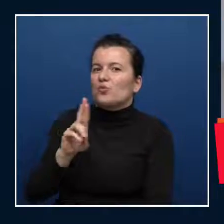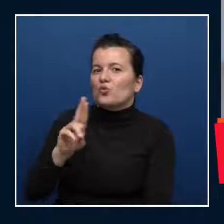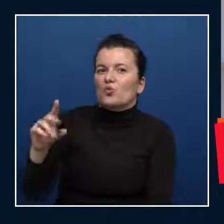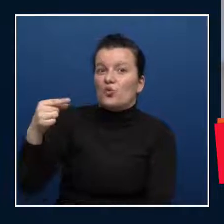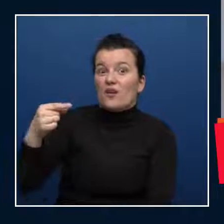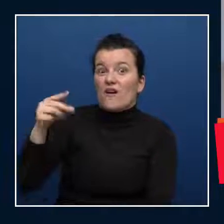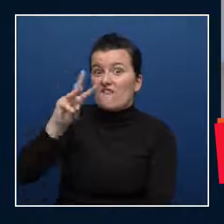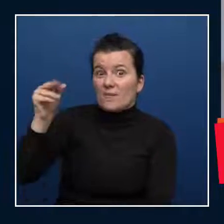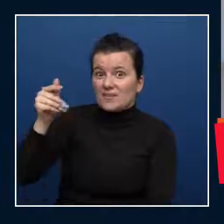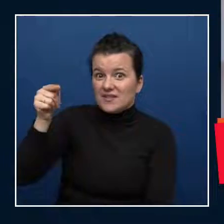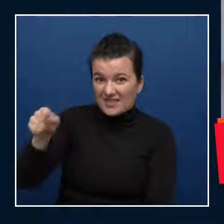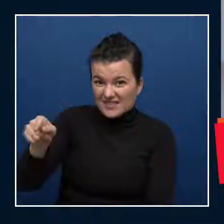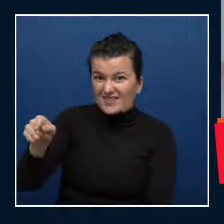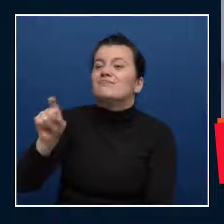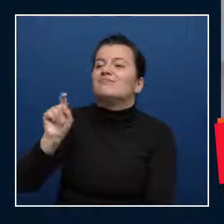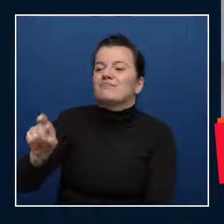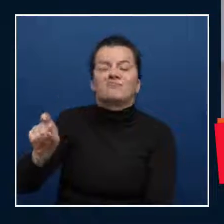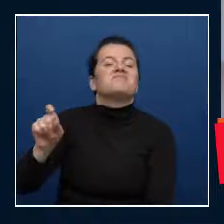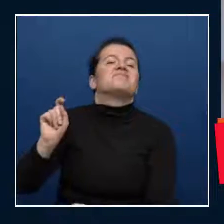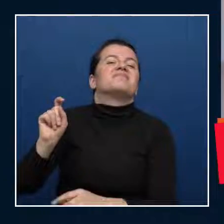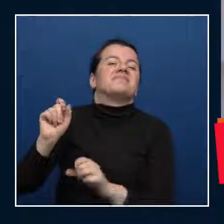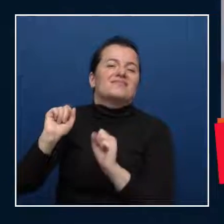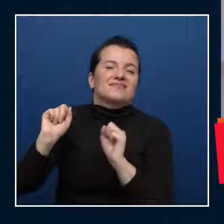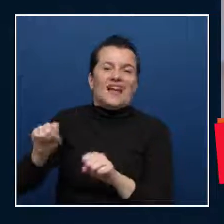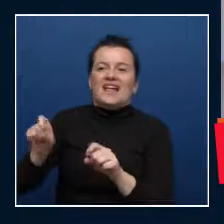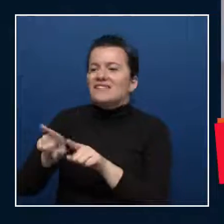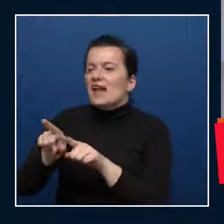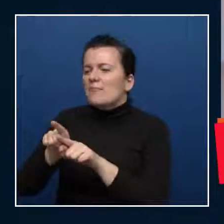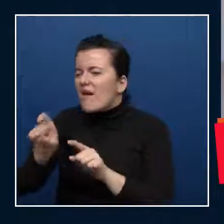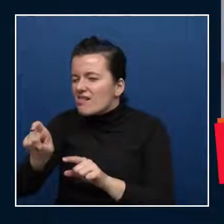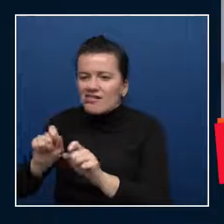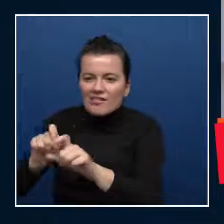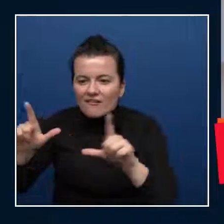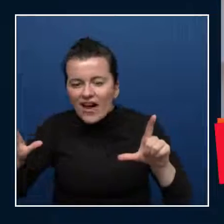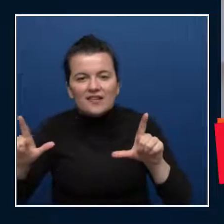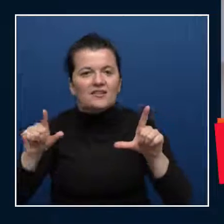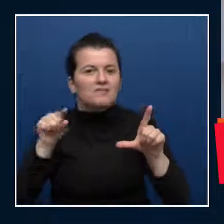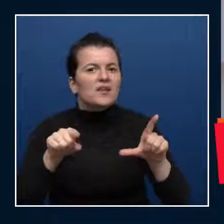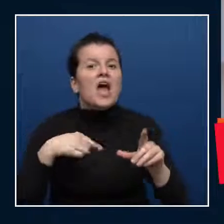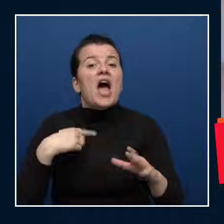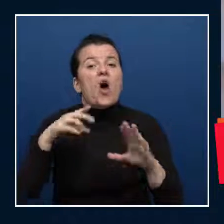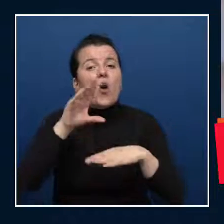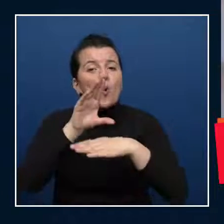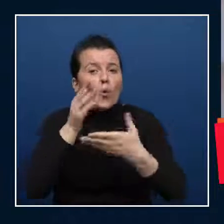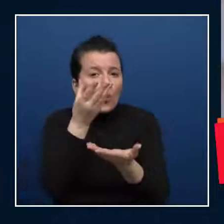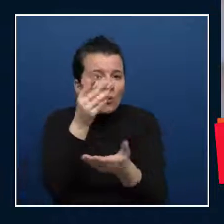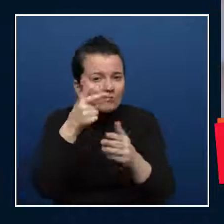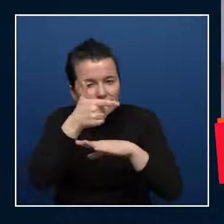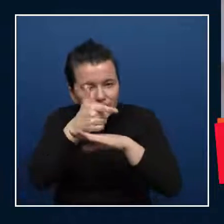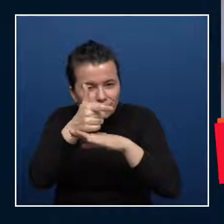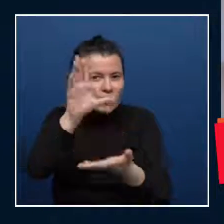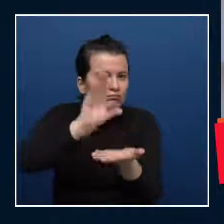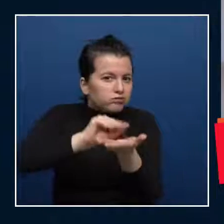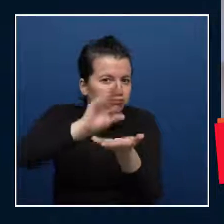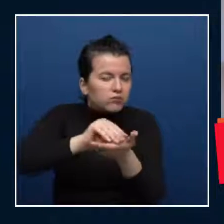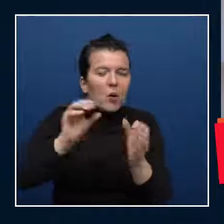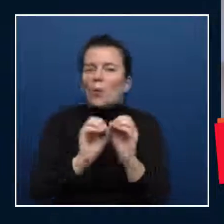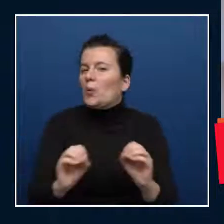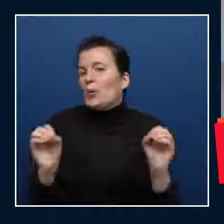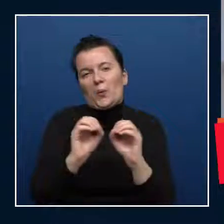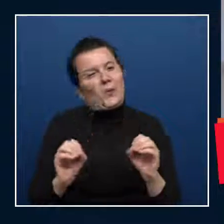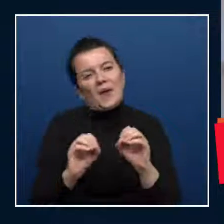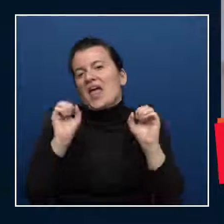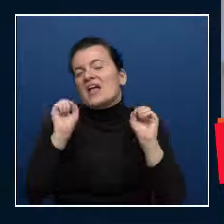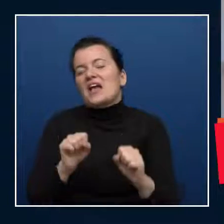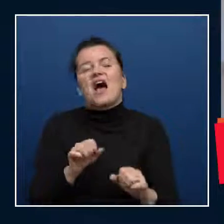not recorded. You can speak freely. You can ask questions on or off camera or in the chat, whatever you like. It's just a